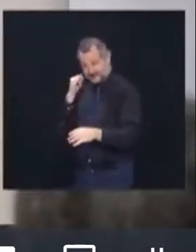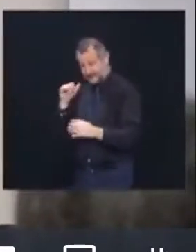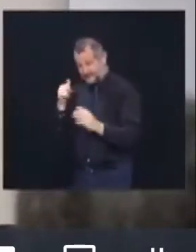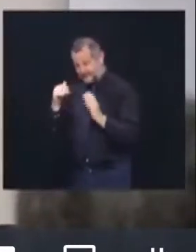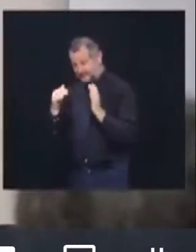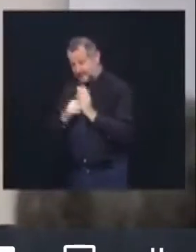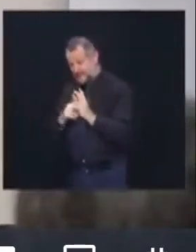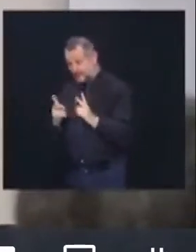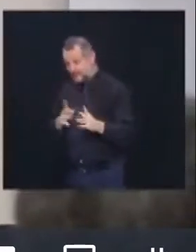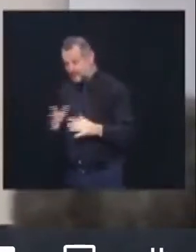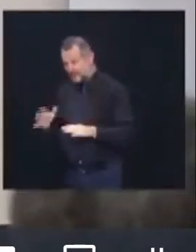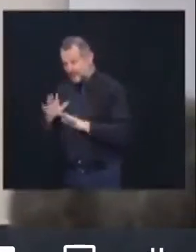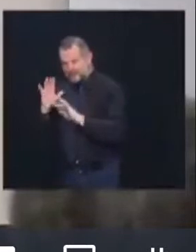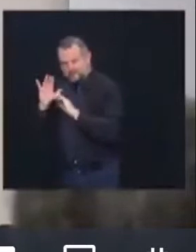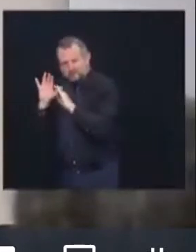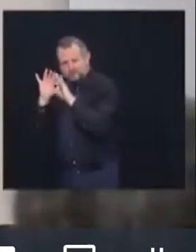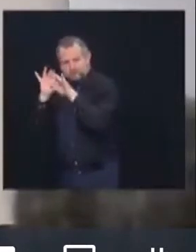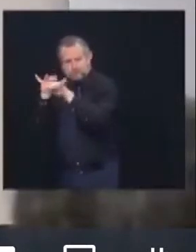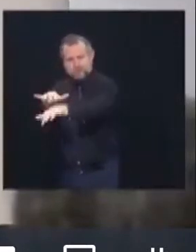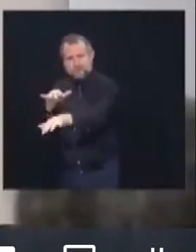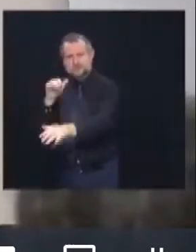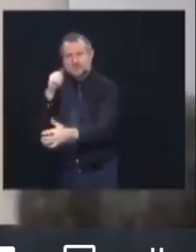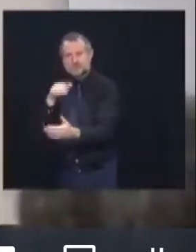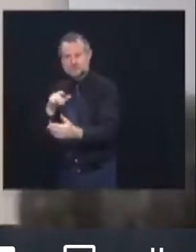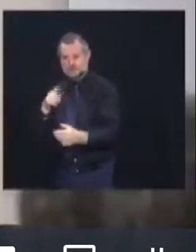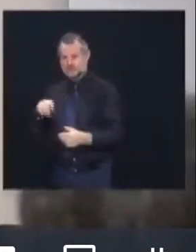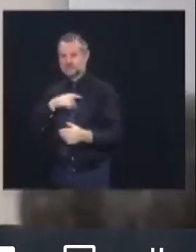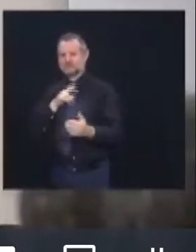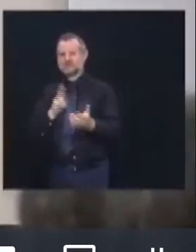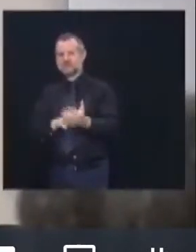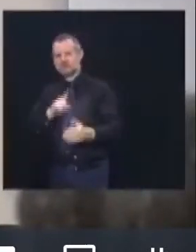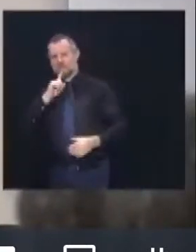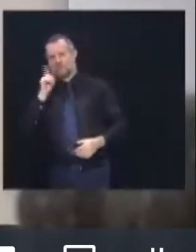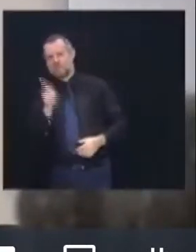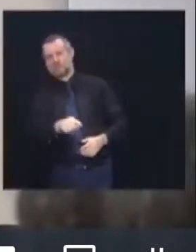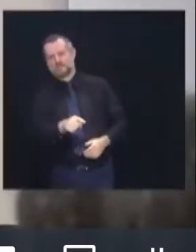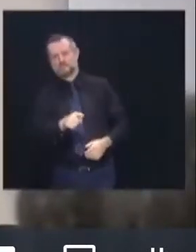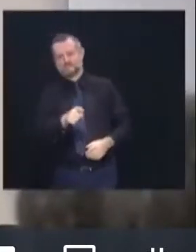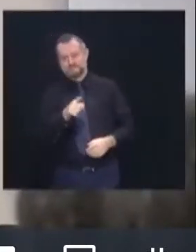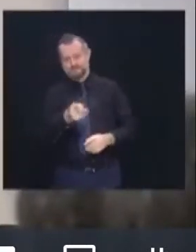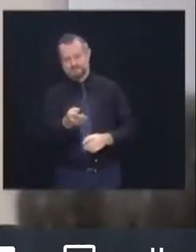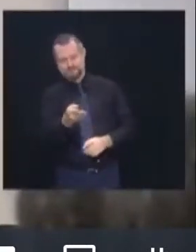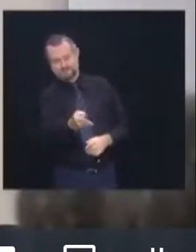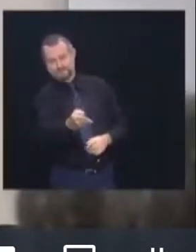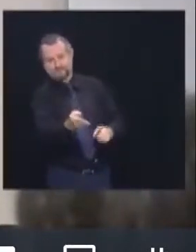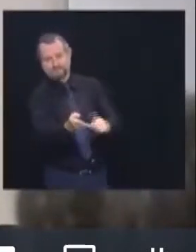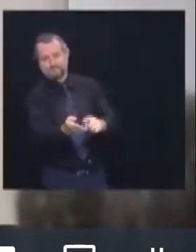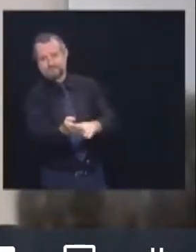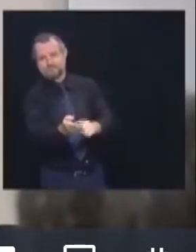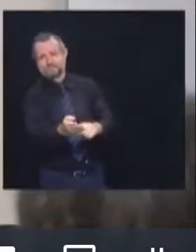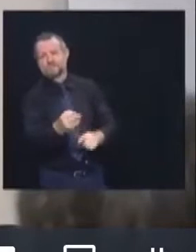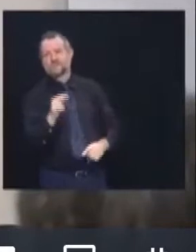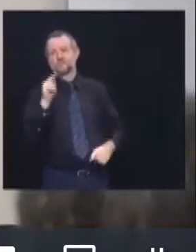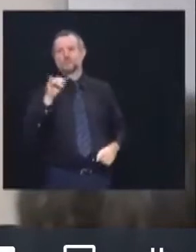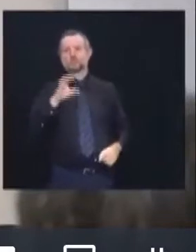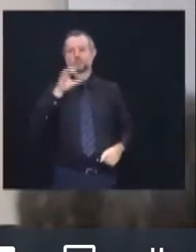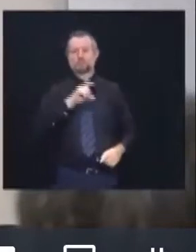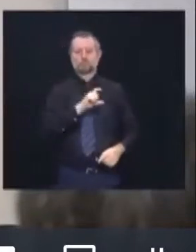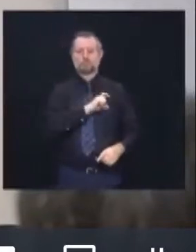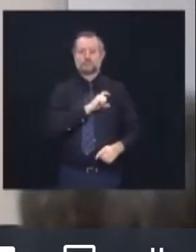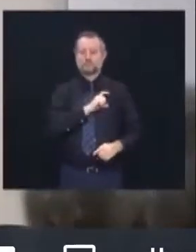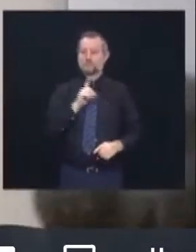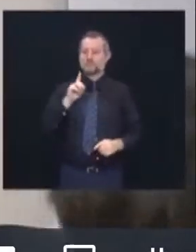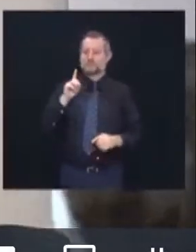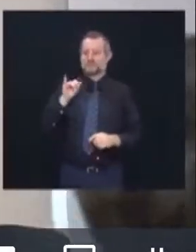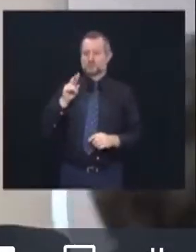attend. And so the order was actually served in conjunction with the New York City Sheriff's Department. That order was served last